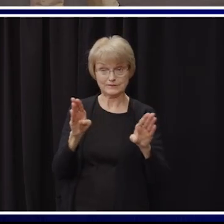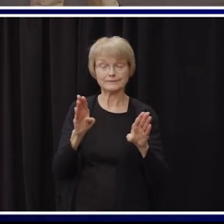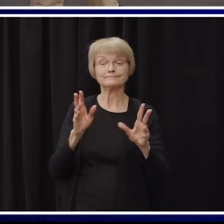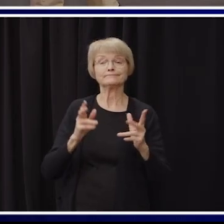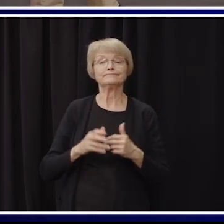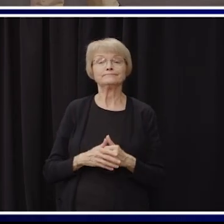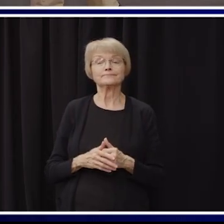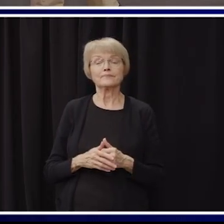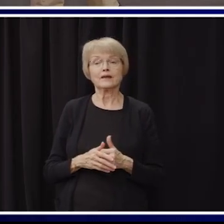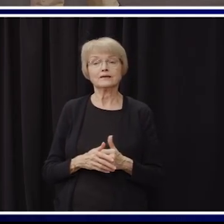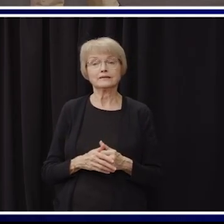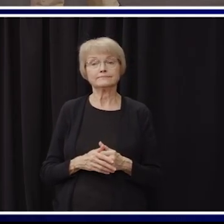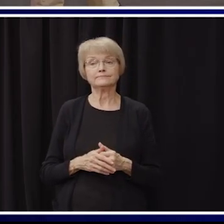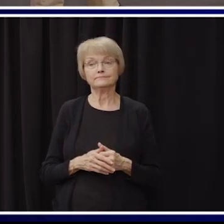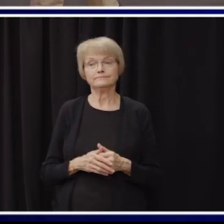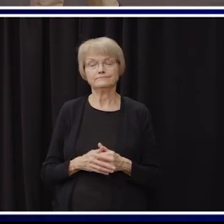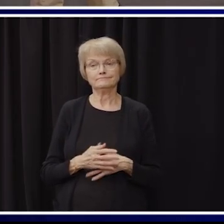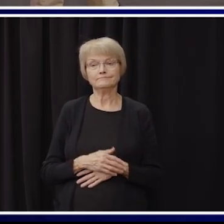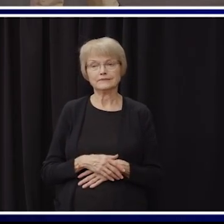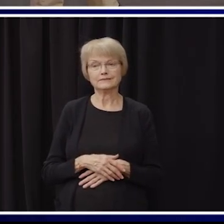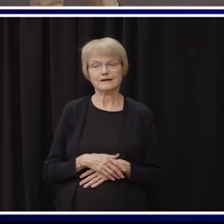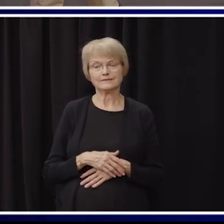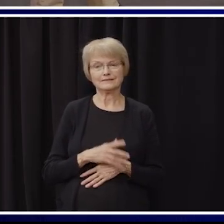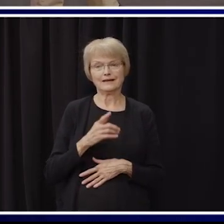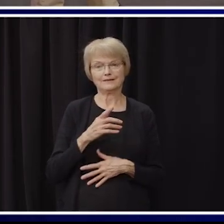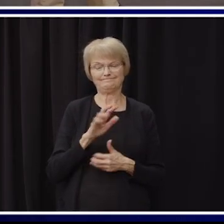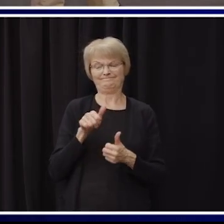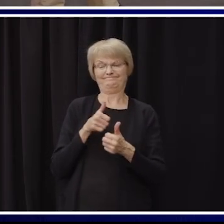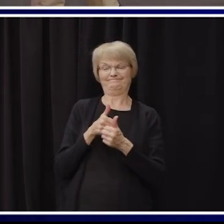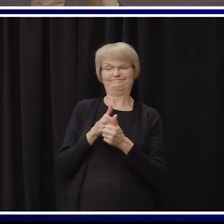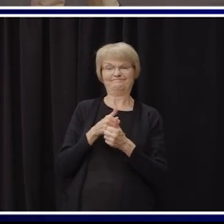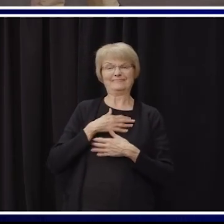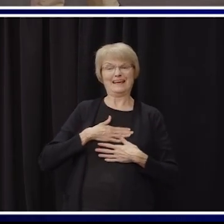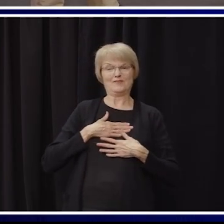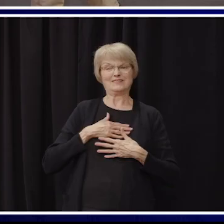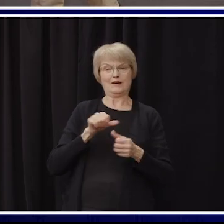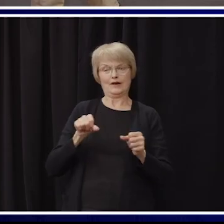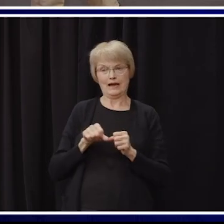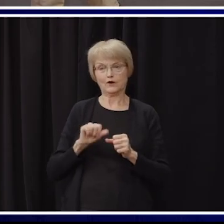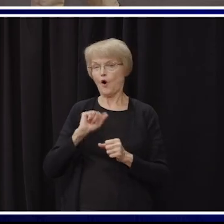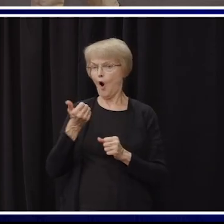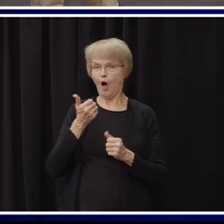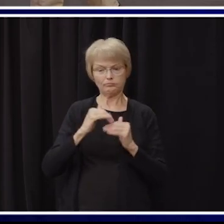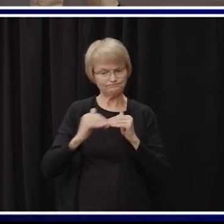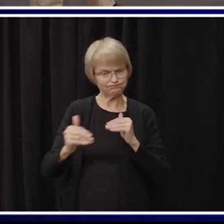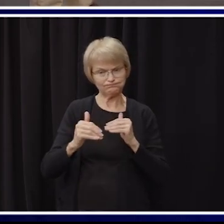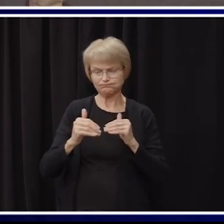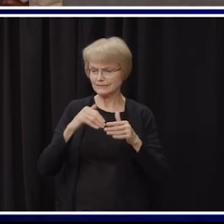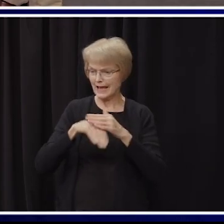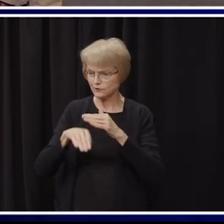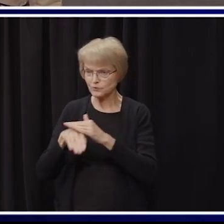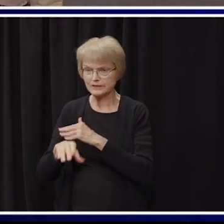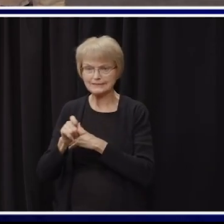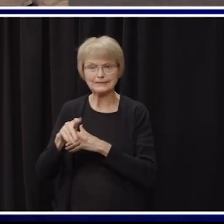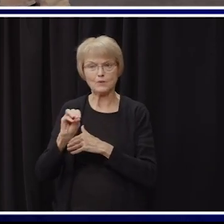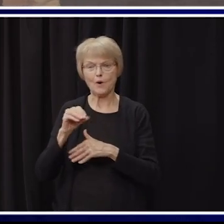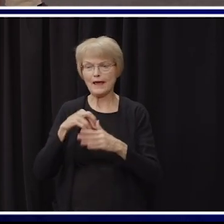to the rear entertaining area, all zero entry. As a side